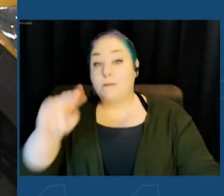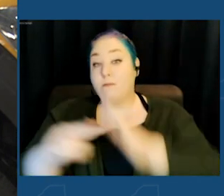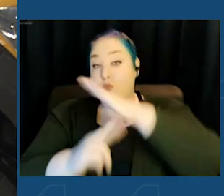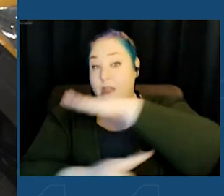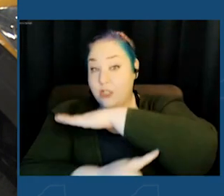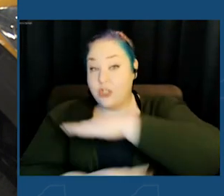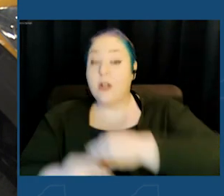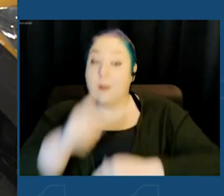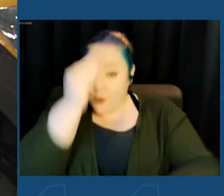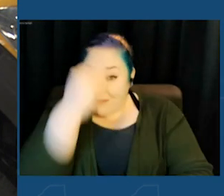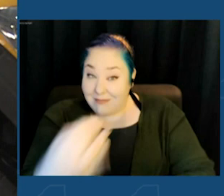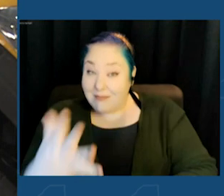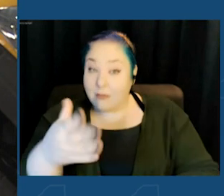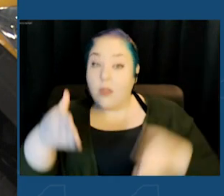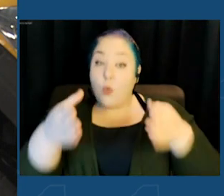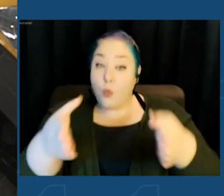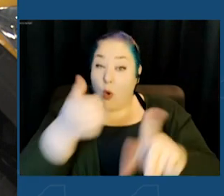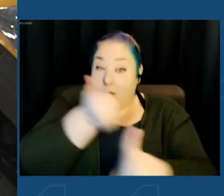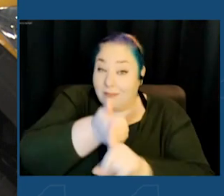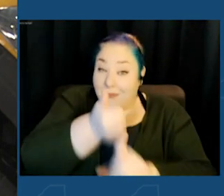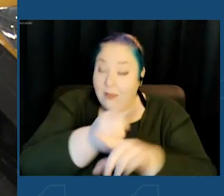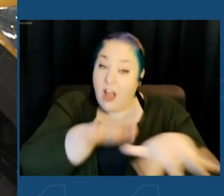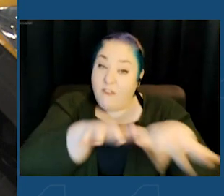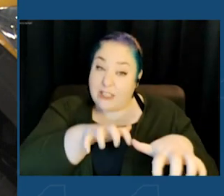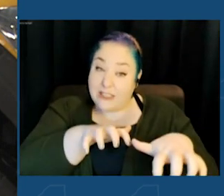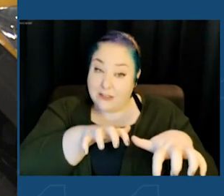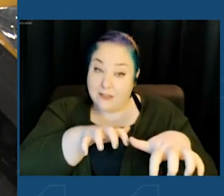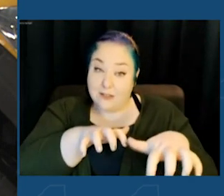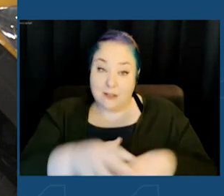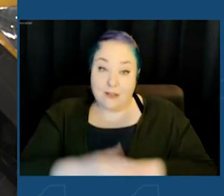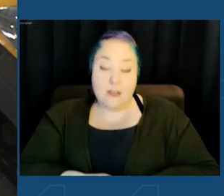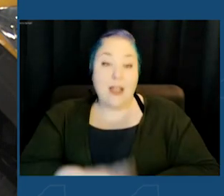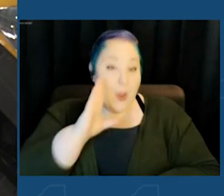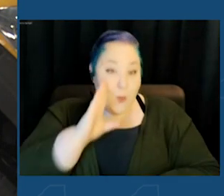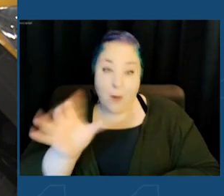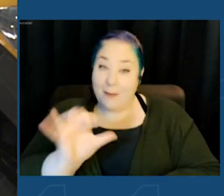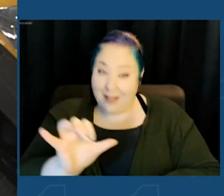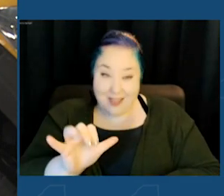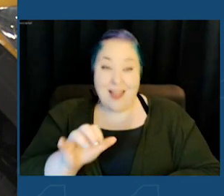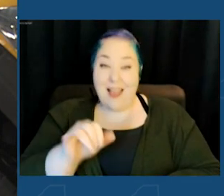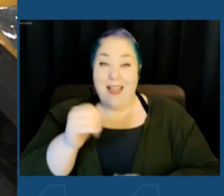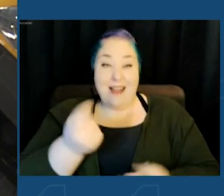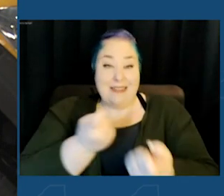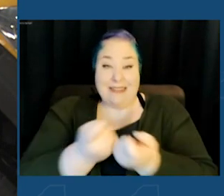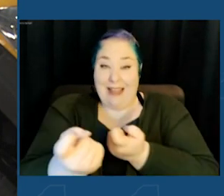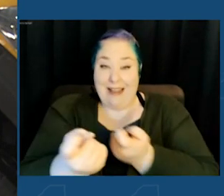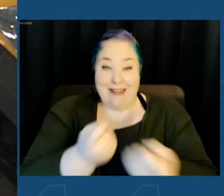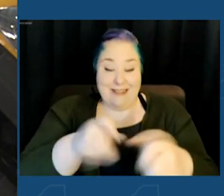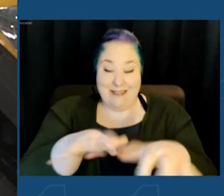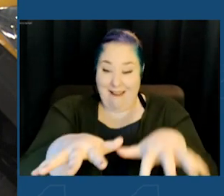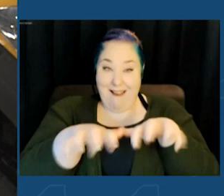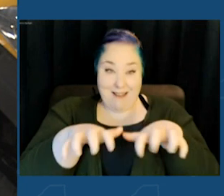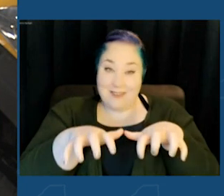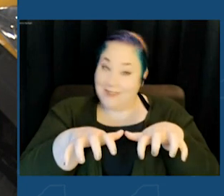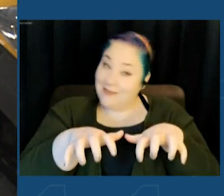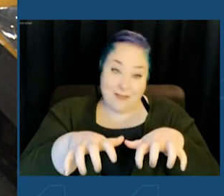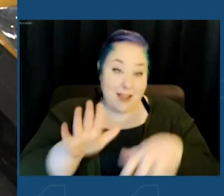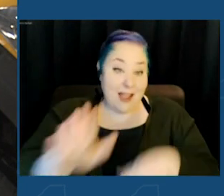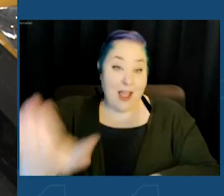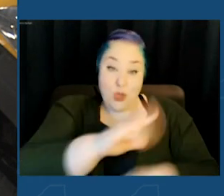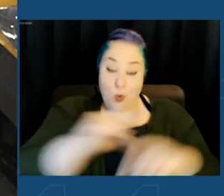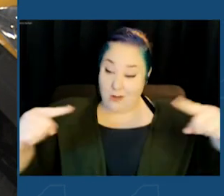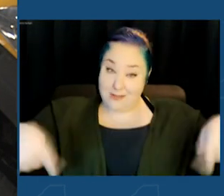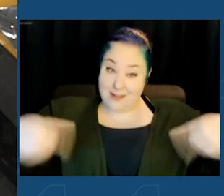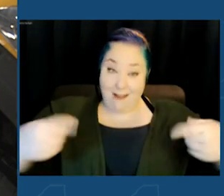freezing the roads are going to be like an ice skating rink and your tires cannot handle this